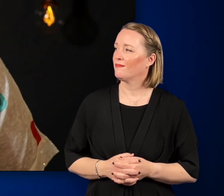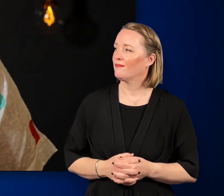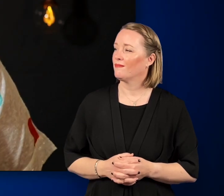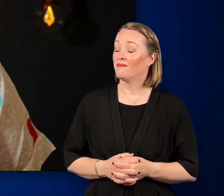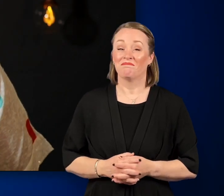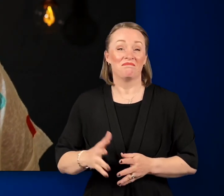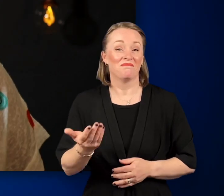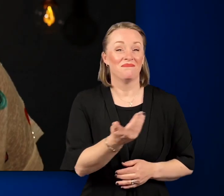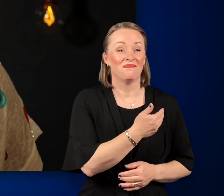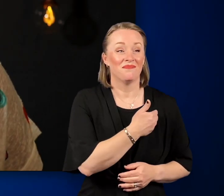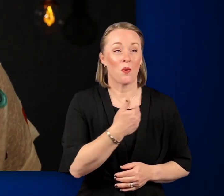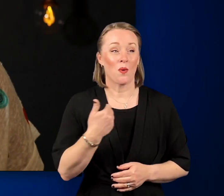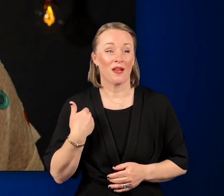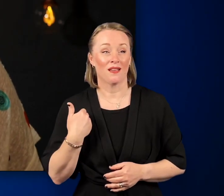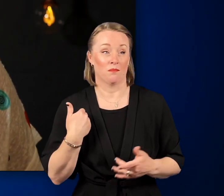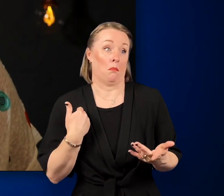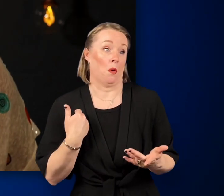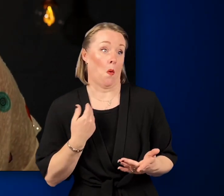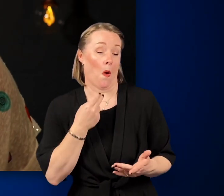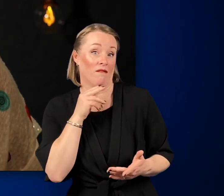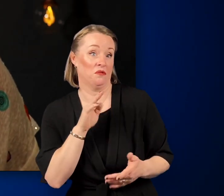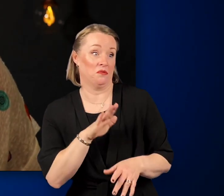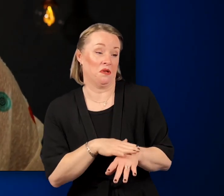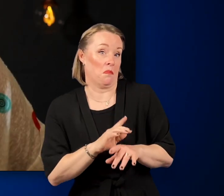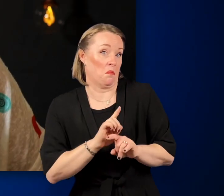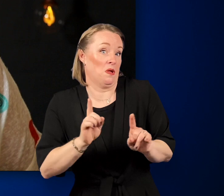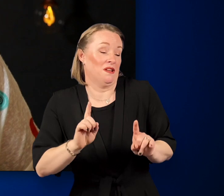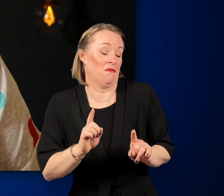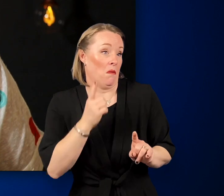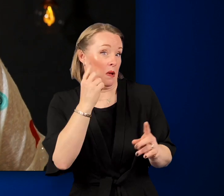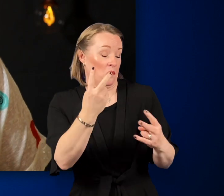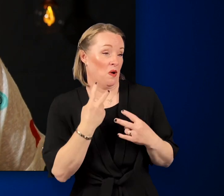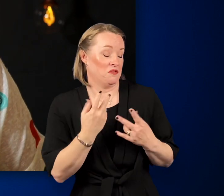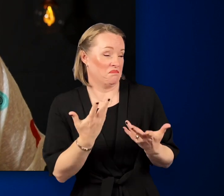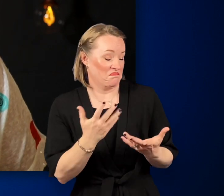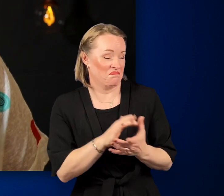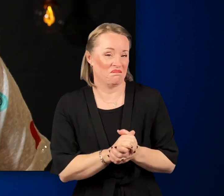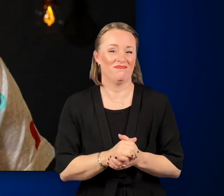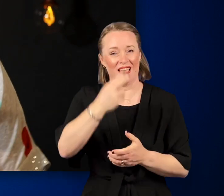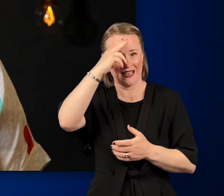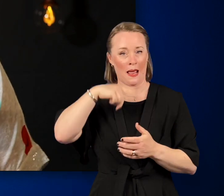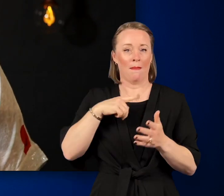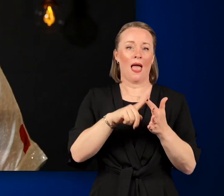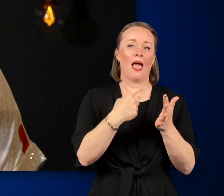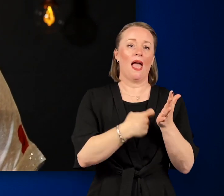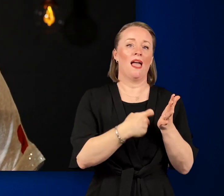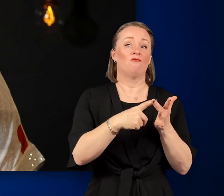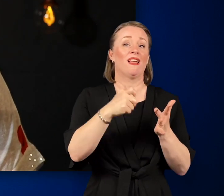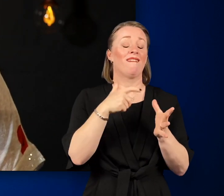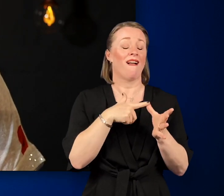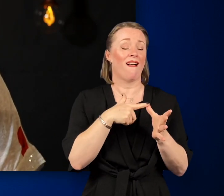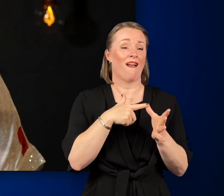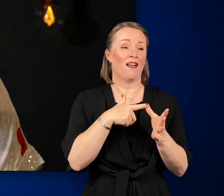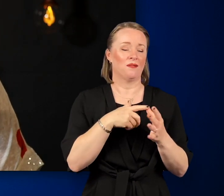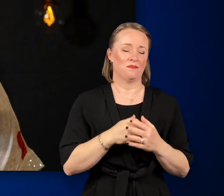So good morning, or good afternoon, or good evening, depending on when you're watching this service. My name is Erica, and I'd like to